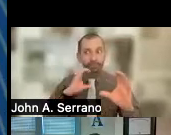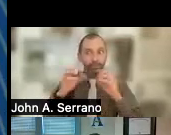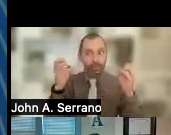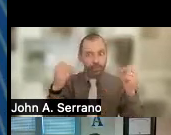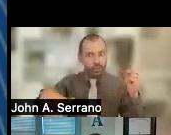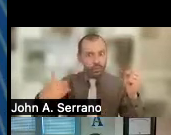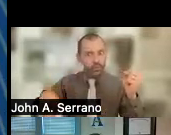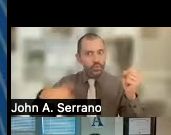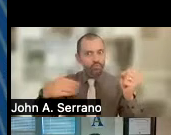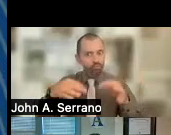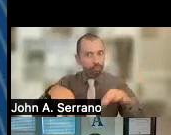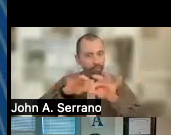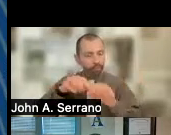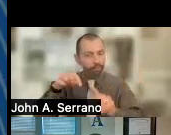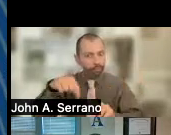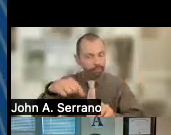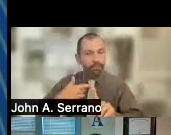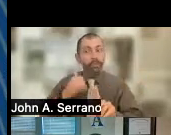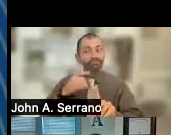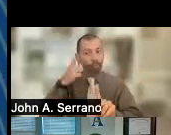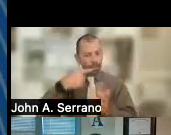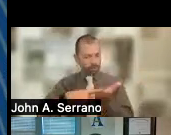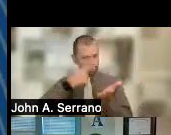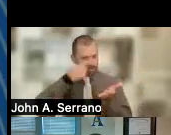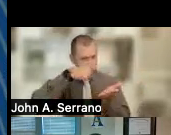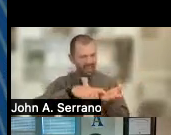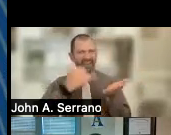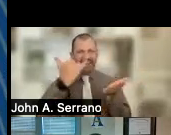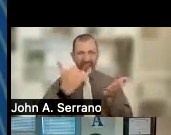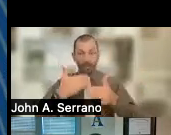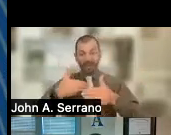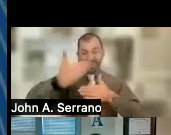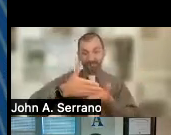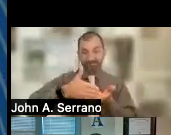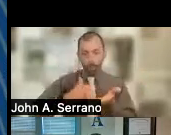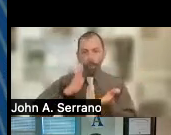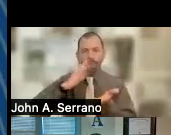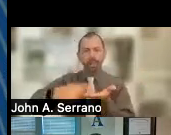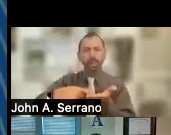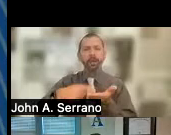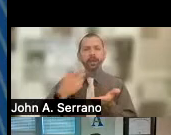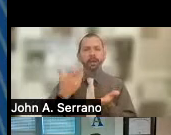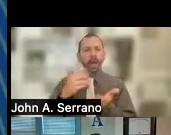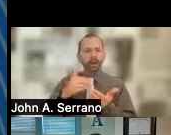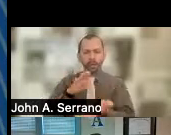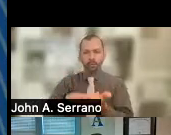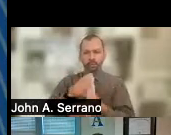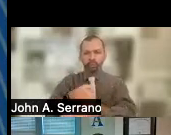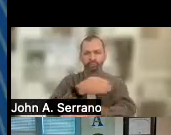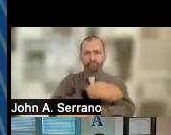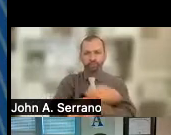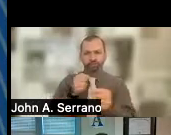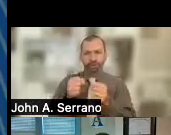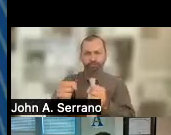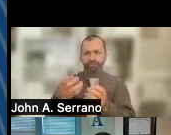students is different in terms of a language accessible environment and how critical that is. We are seeing, and this will tie into the next part of